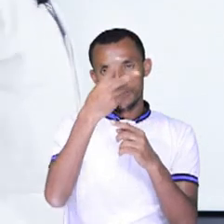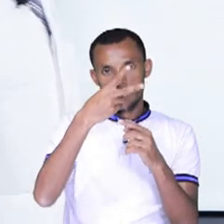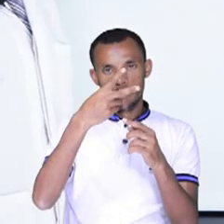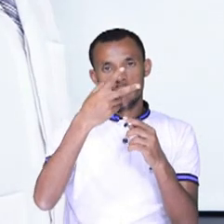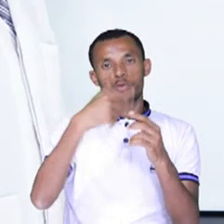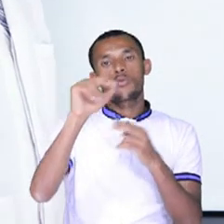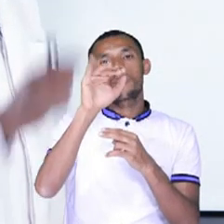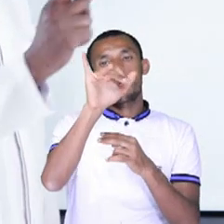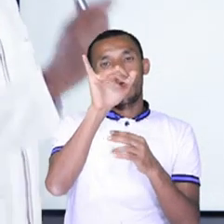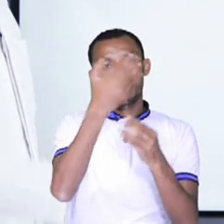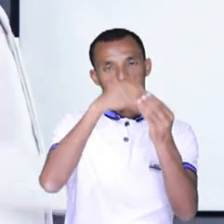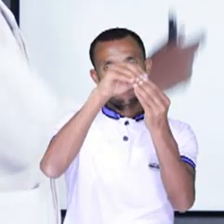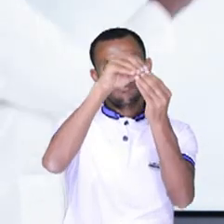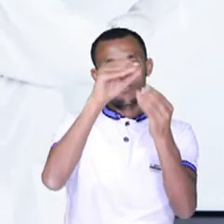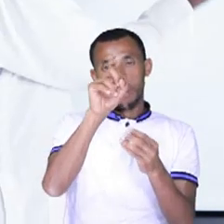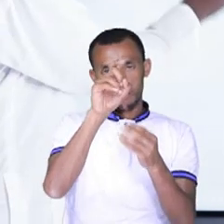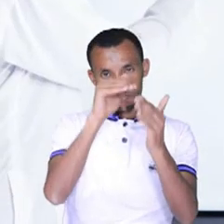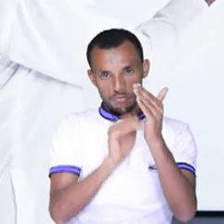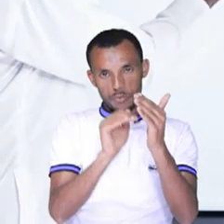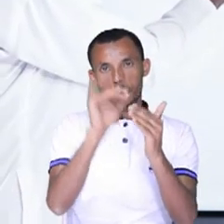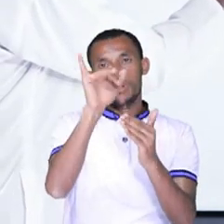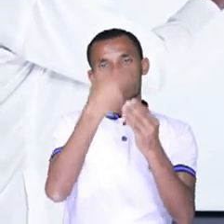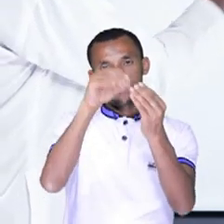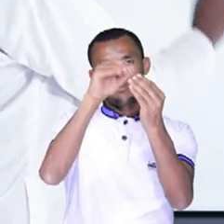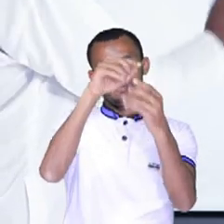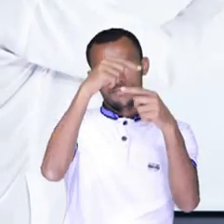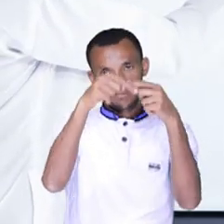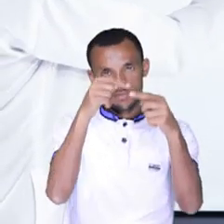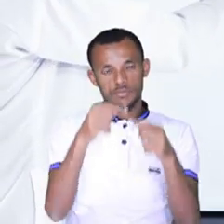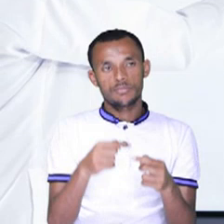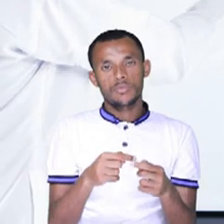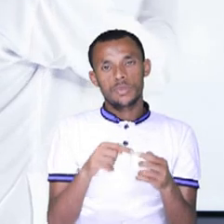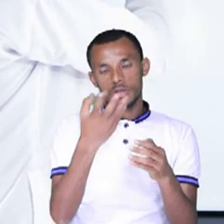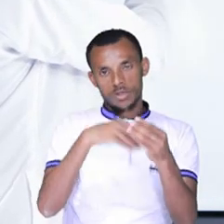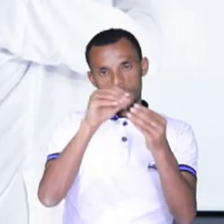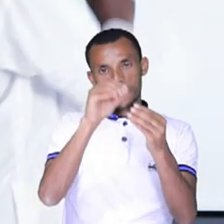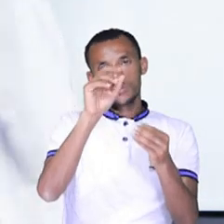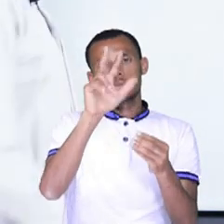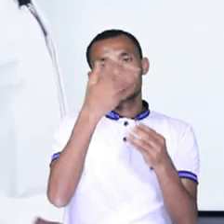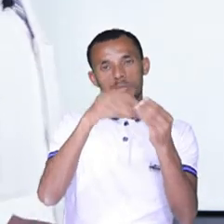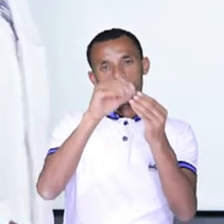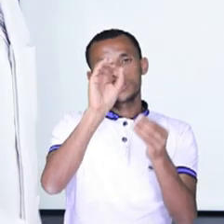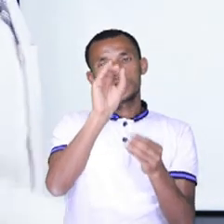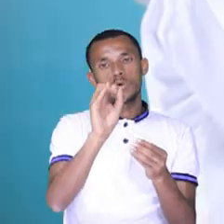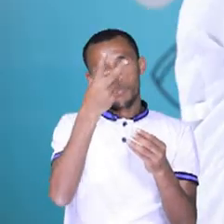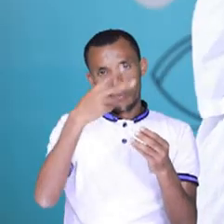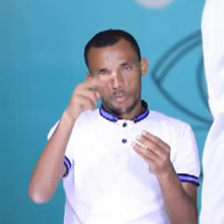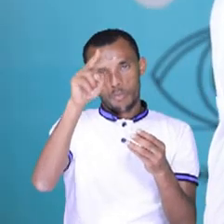it increases. And the sum of the two exponents, 3 plus 0, it gives the exponent of the